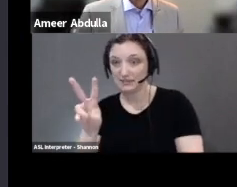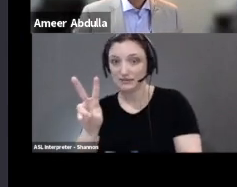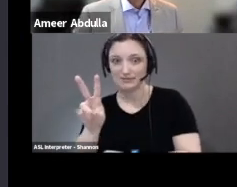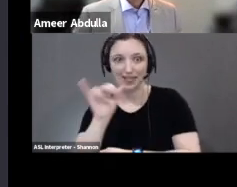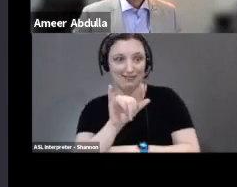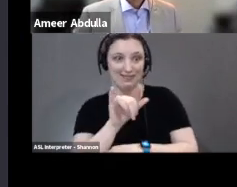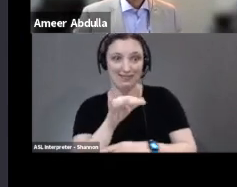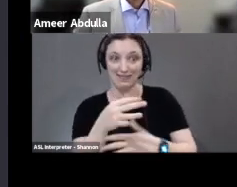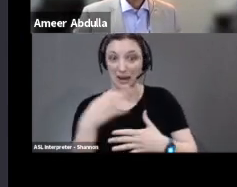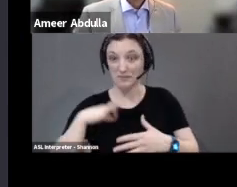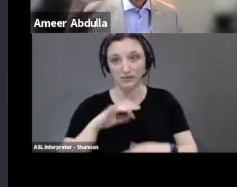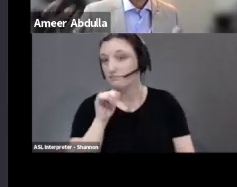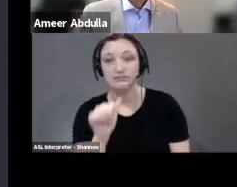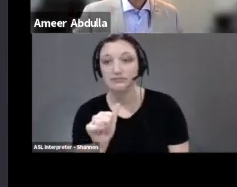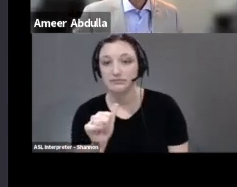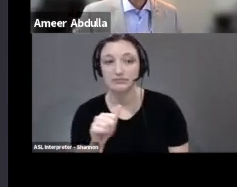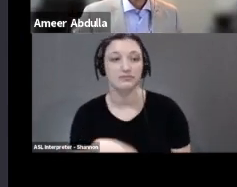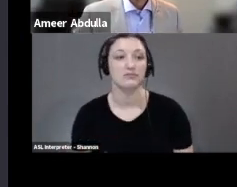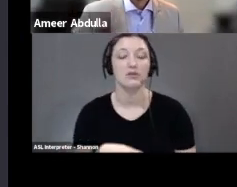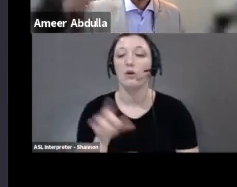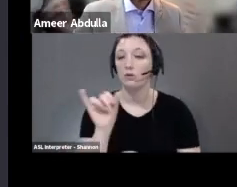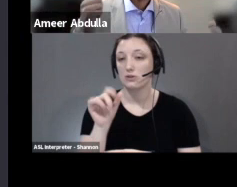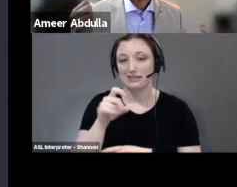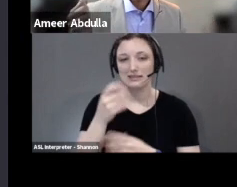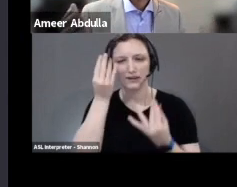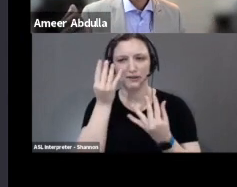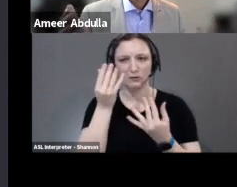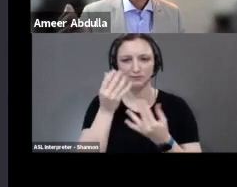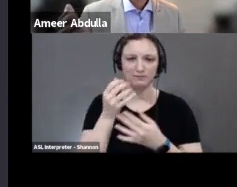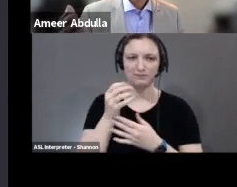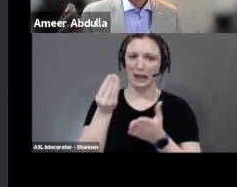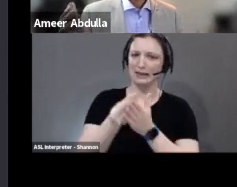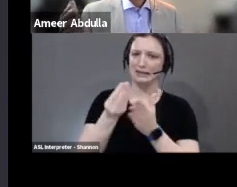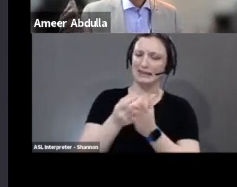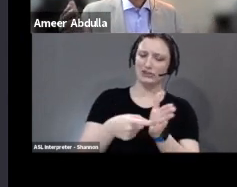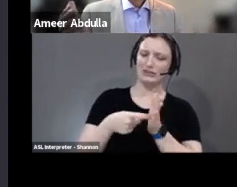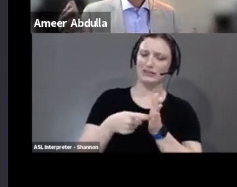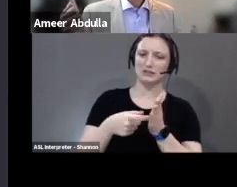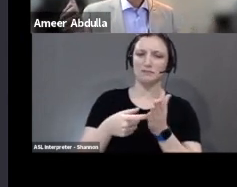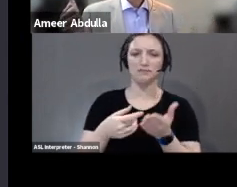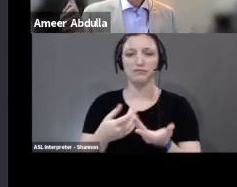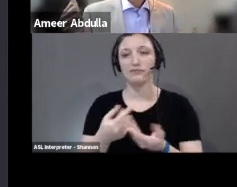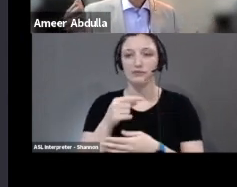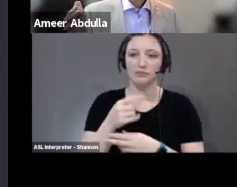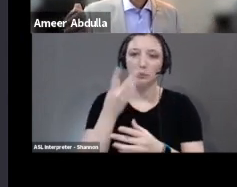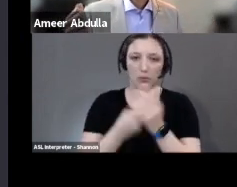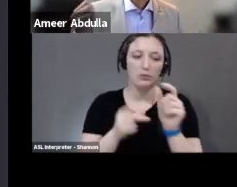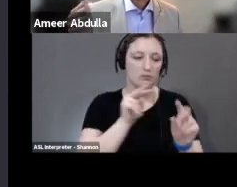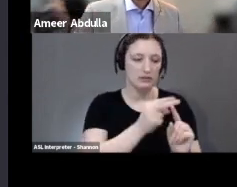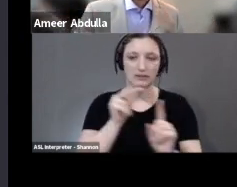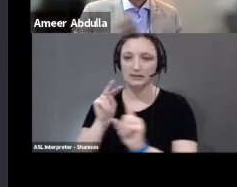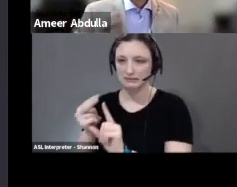And also you have to balance your cash needs from both the personal and corporate. And if you wear both hats, it's fairly easy to, it's easy to